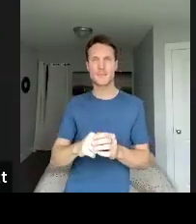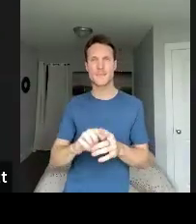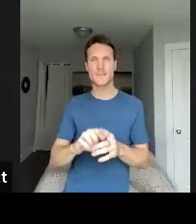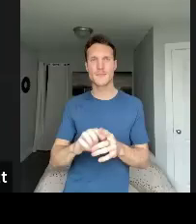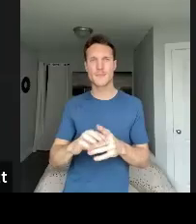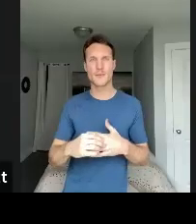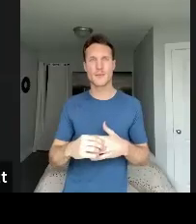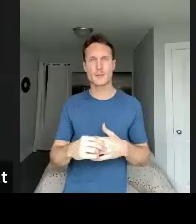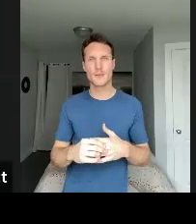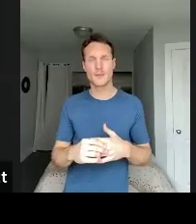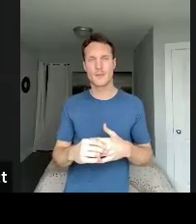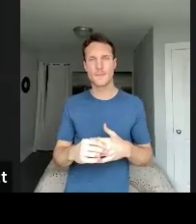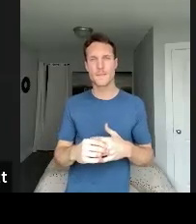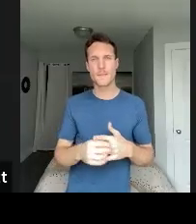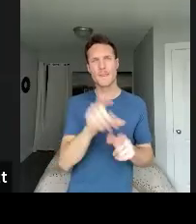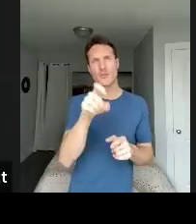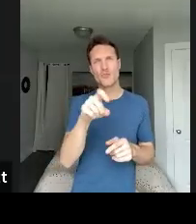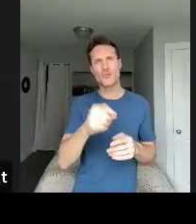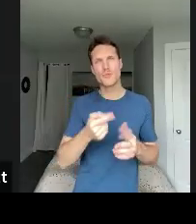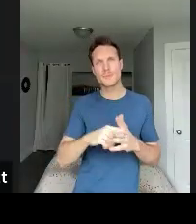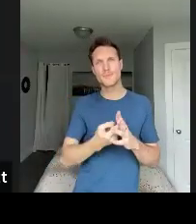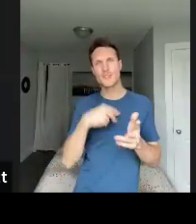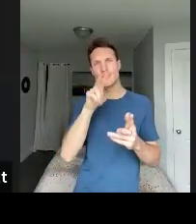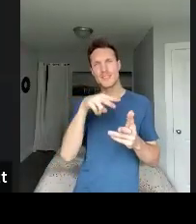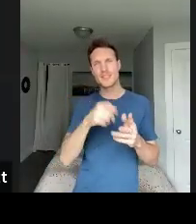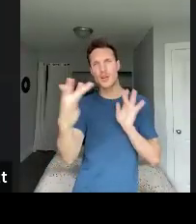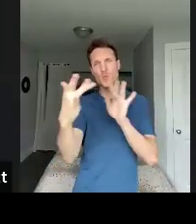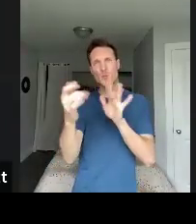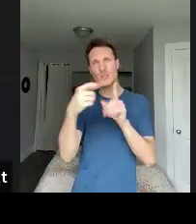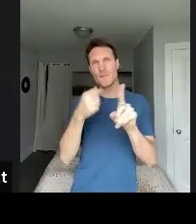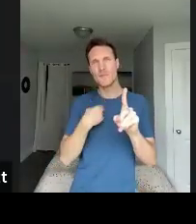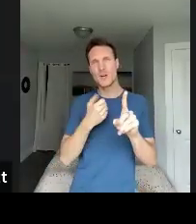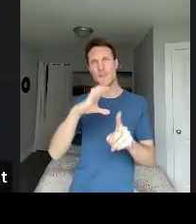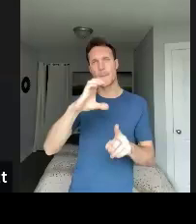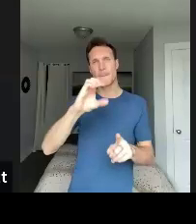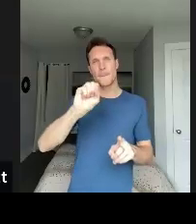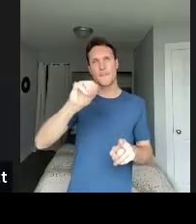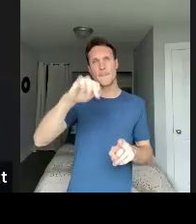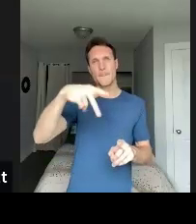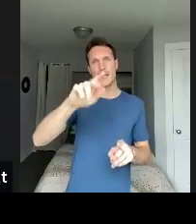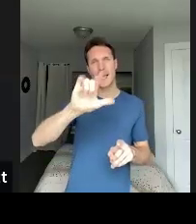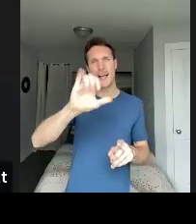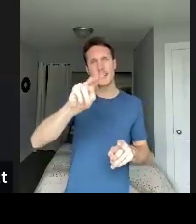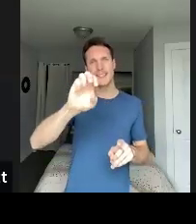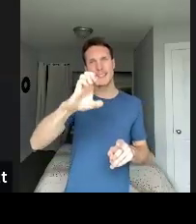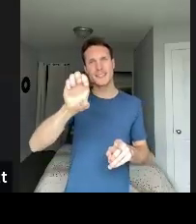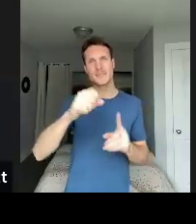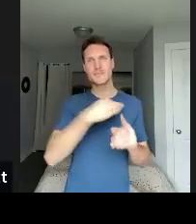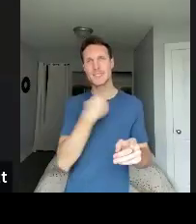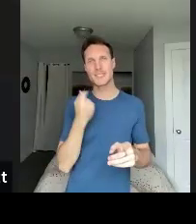should start to maybe get a reach out from the compliance team here with the change.